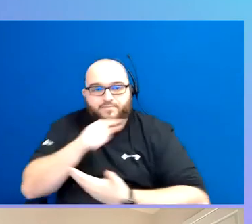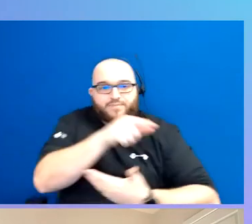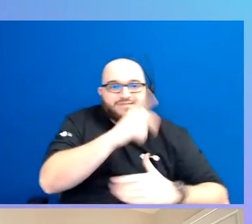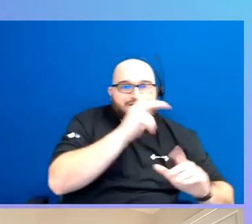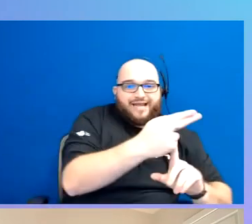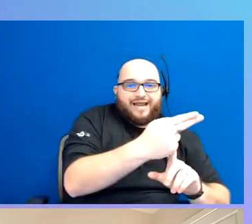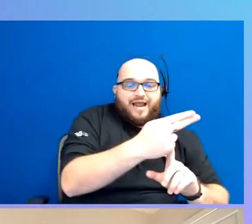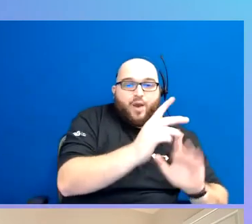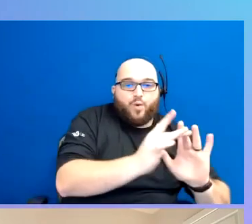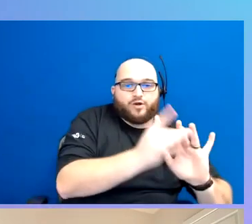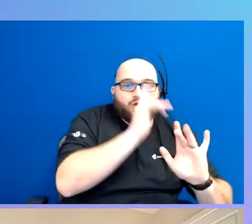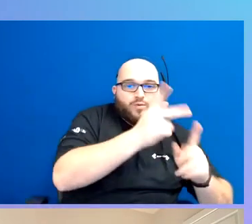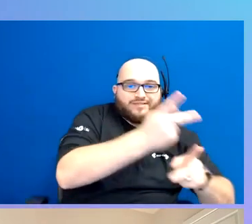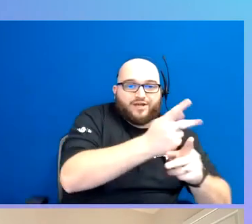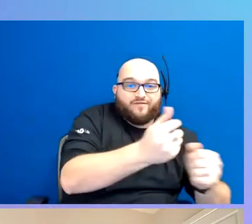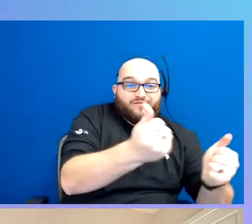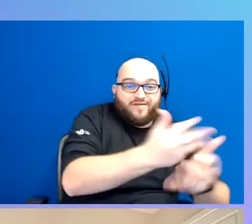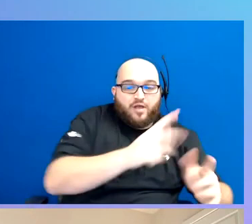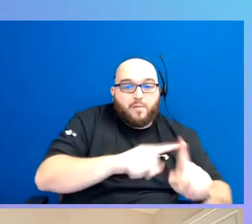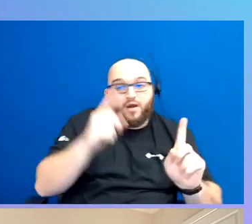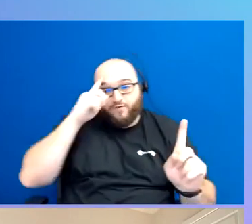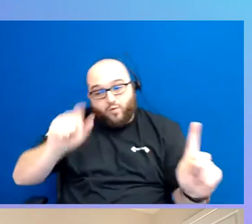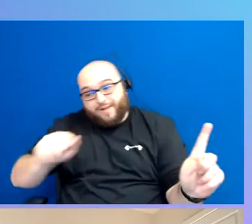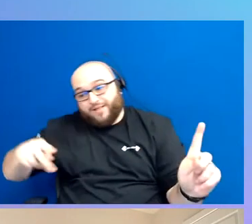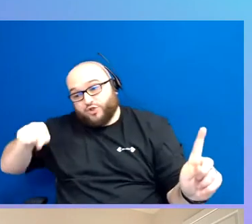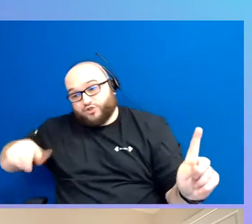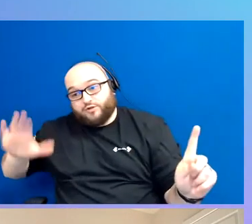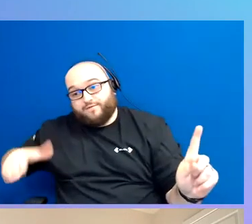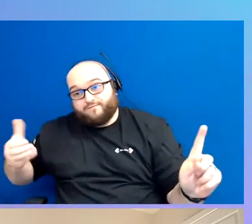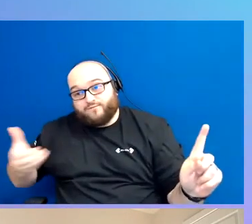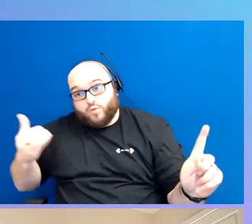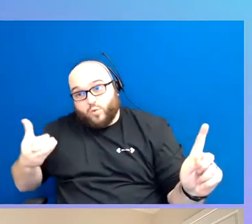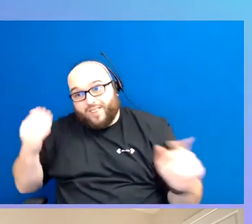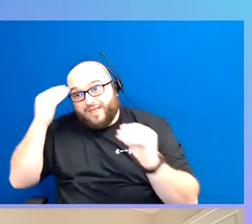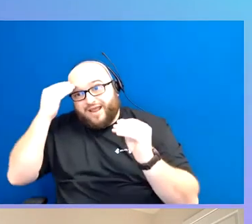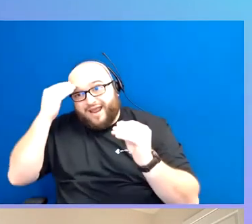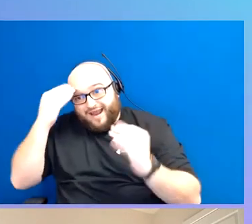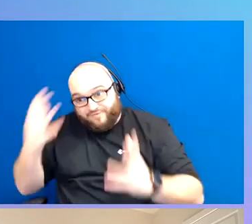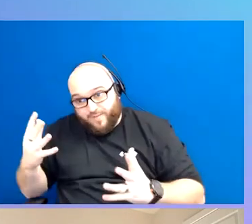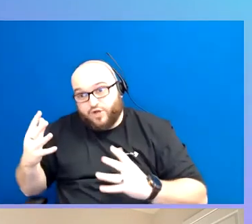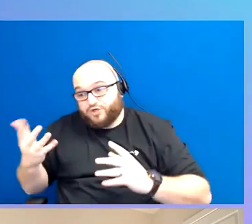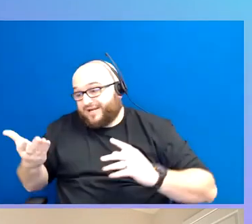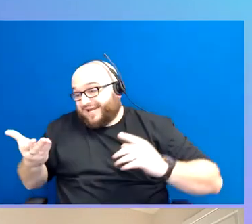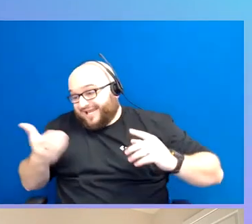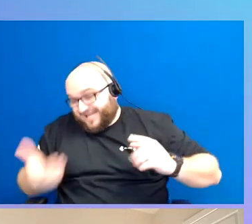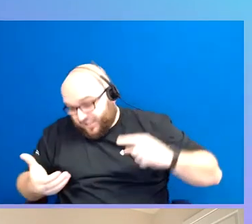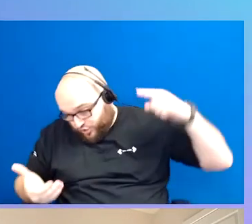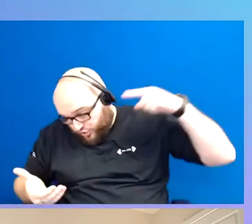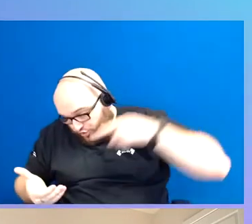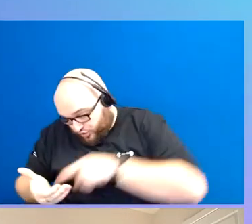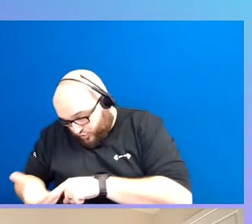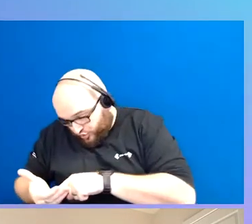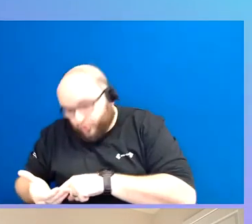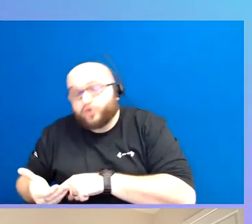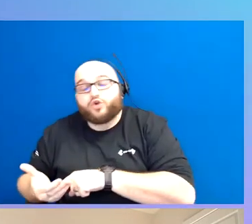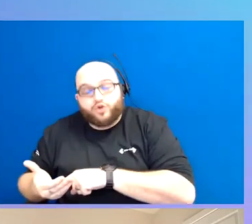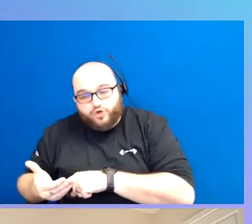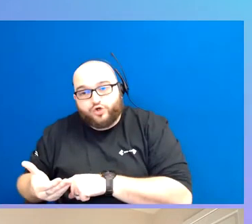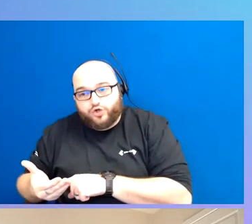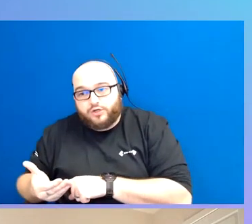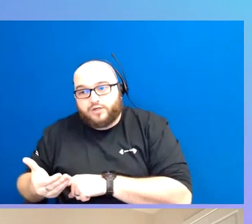But for native applications, the information that is bundled along with the